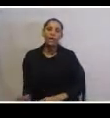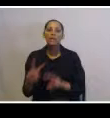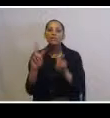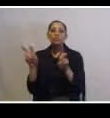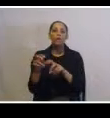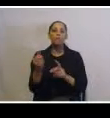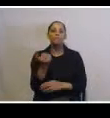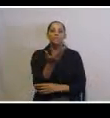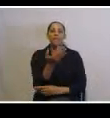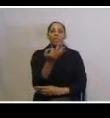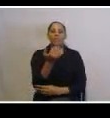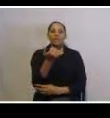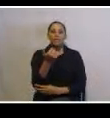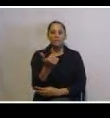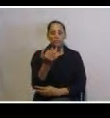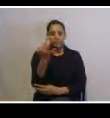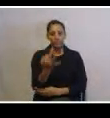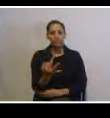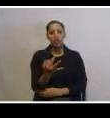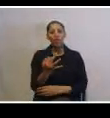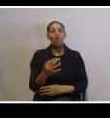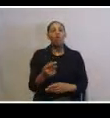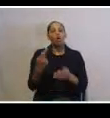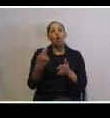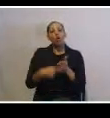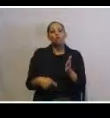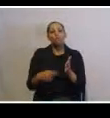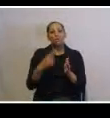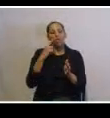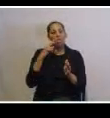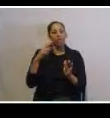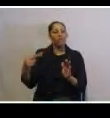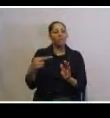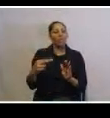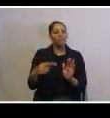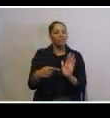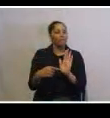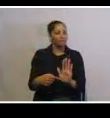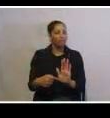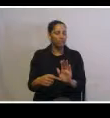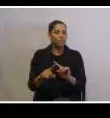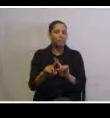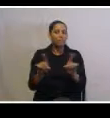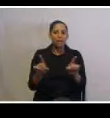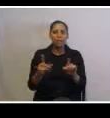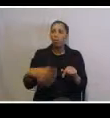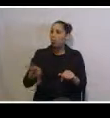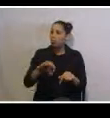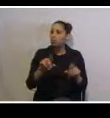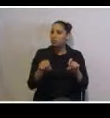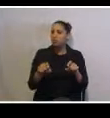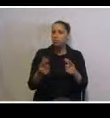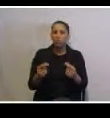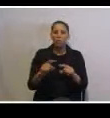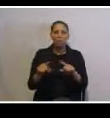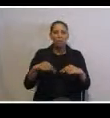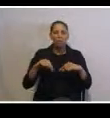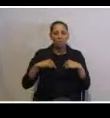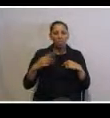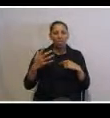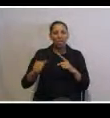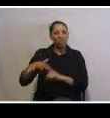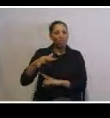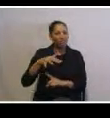is moving towards being cost reflective, which is something that all of us are supposed to do. But we have a dilemma. We